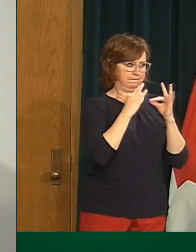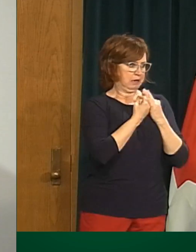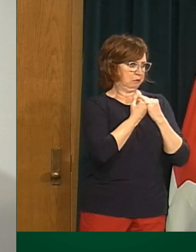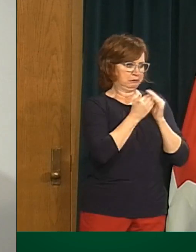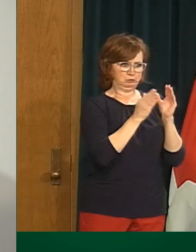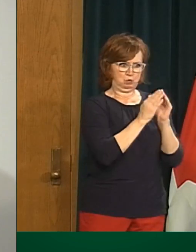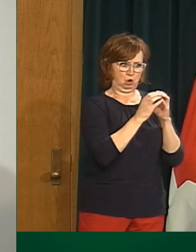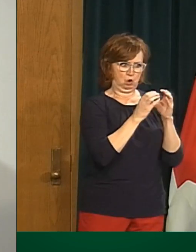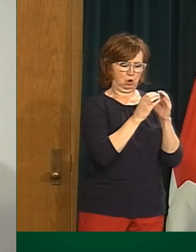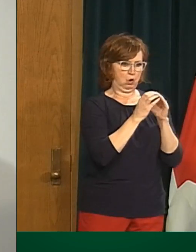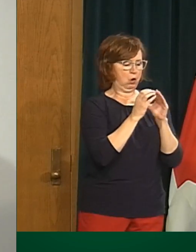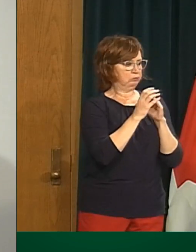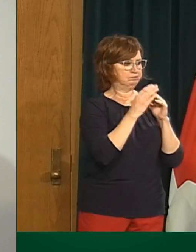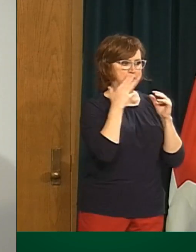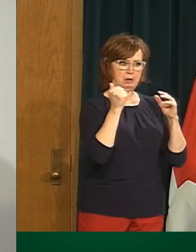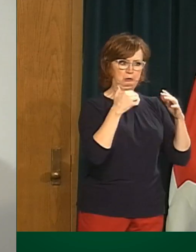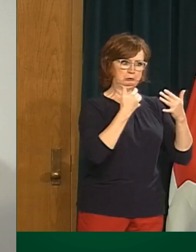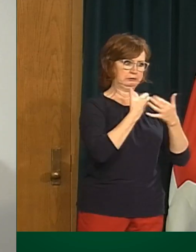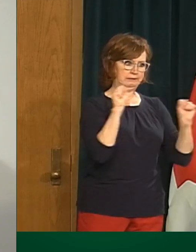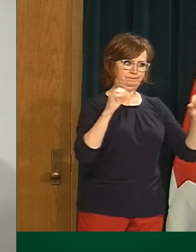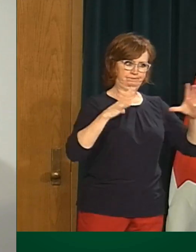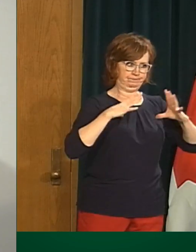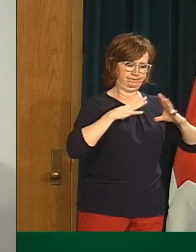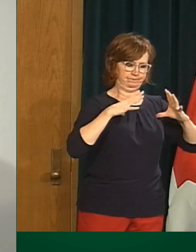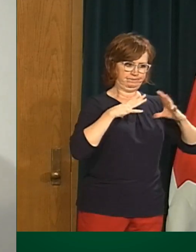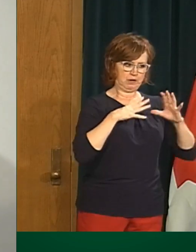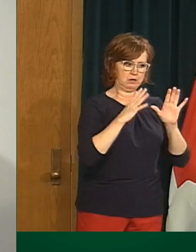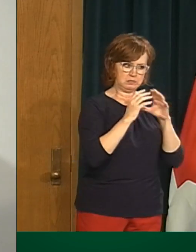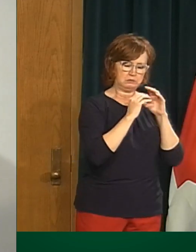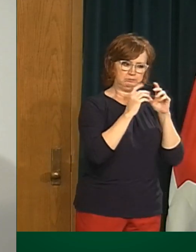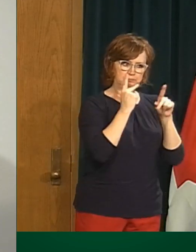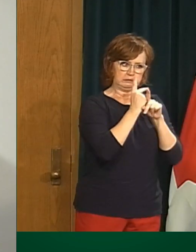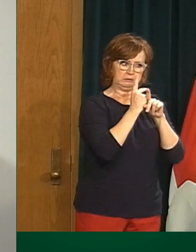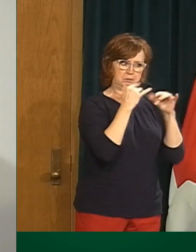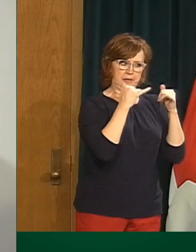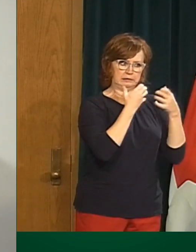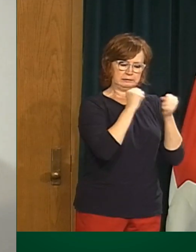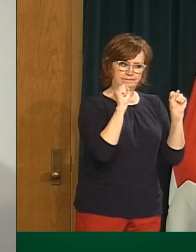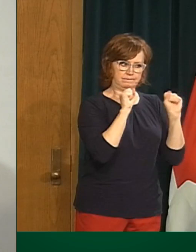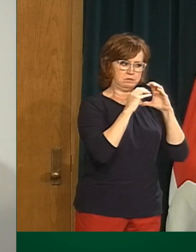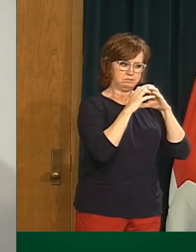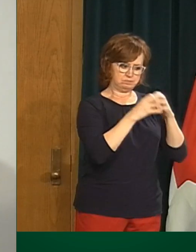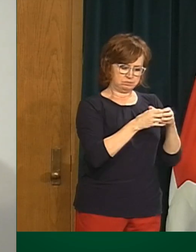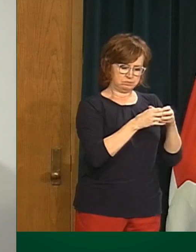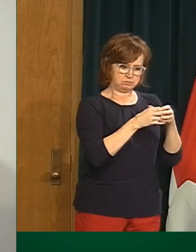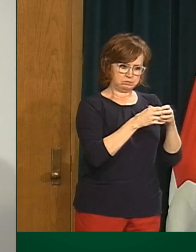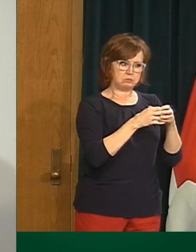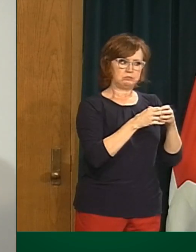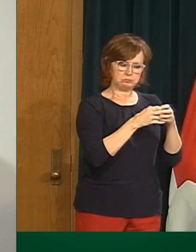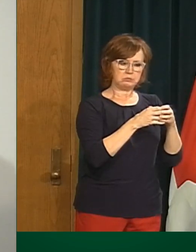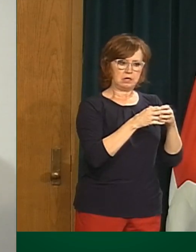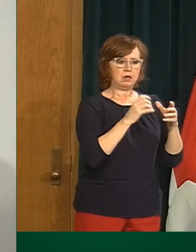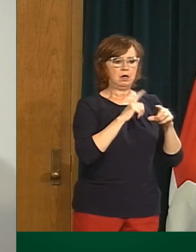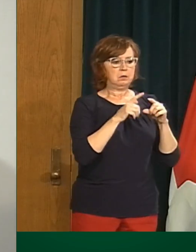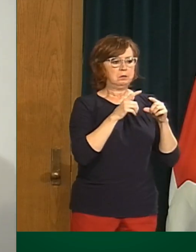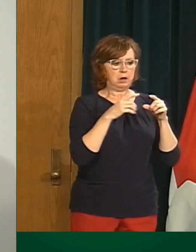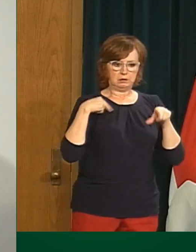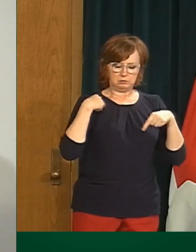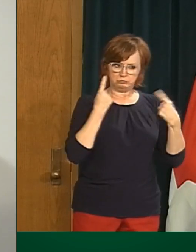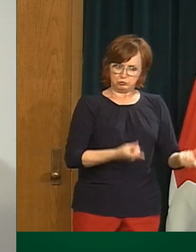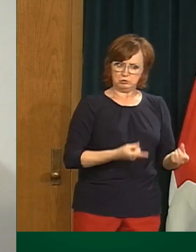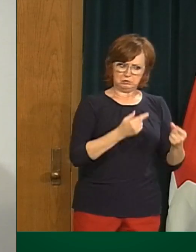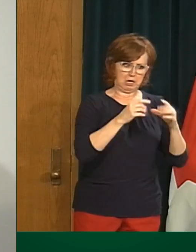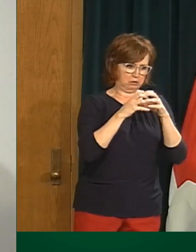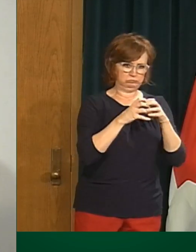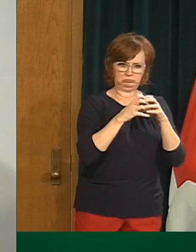flattening the curve. Having said that, if you do want to meet between households or between